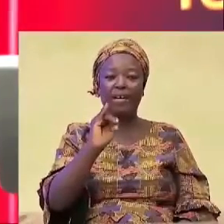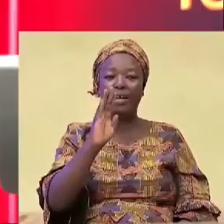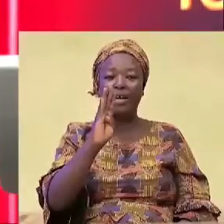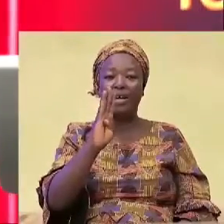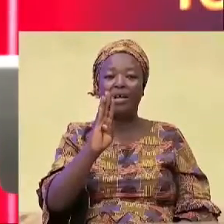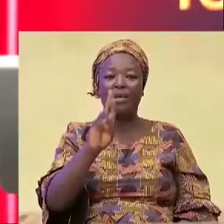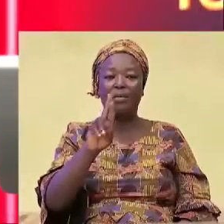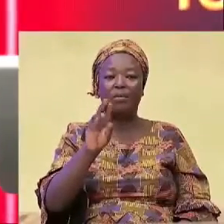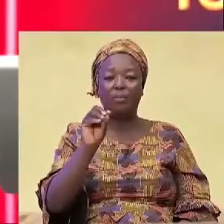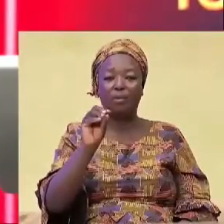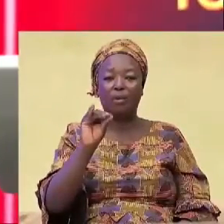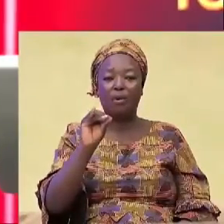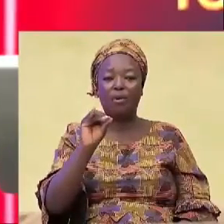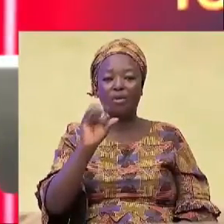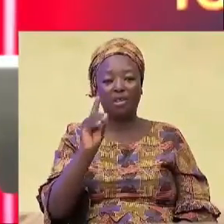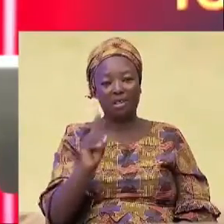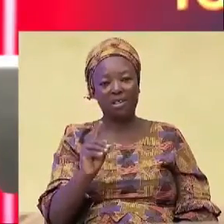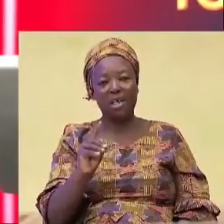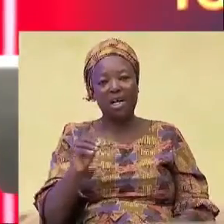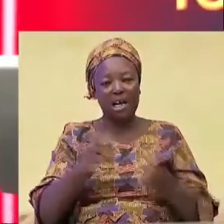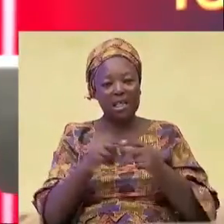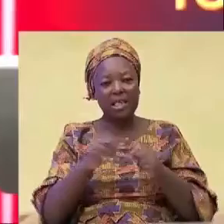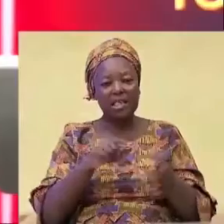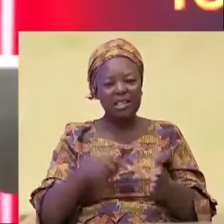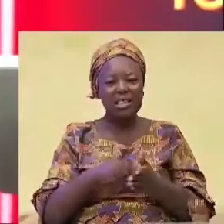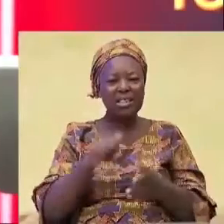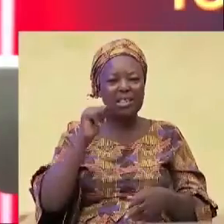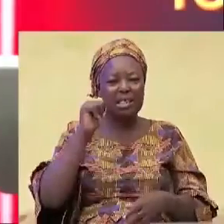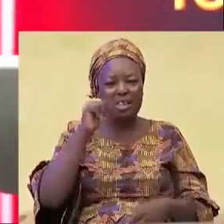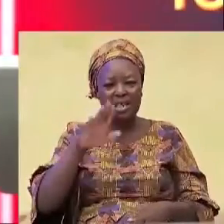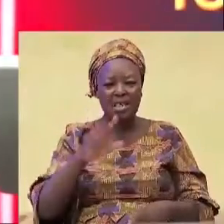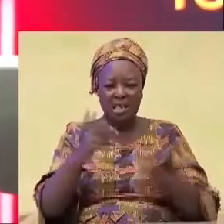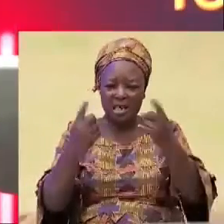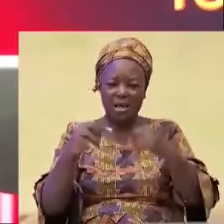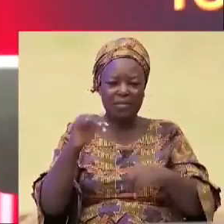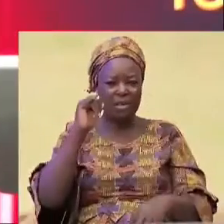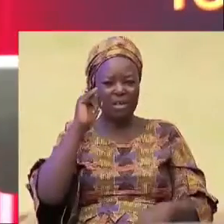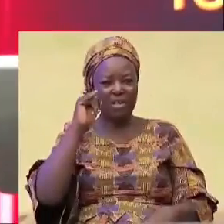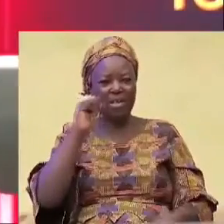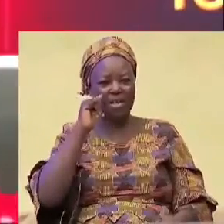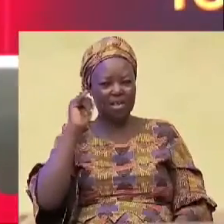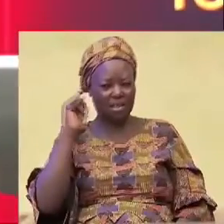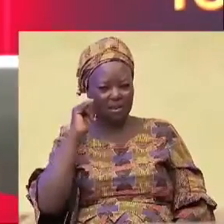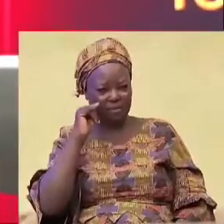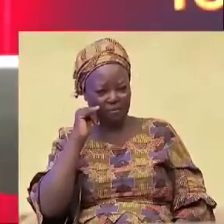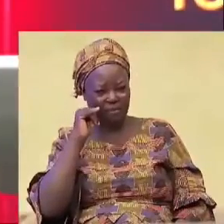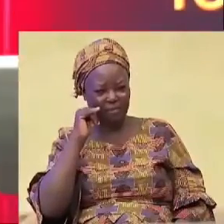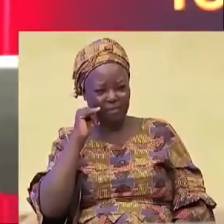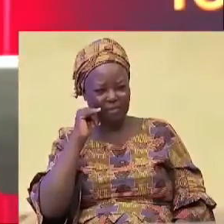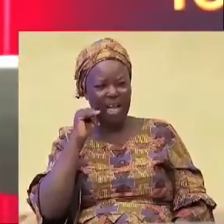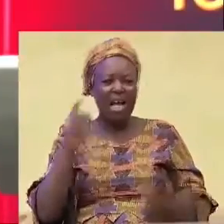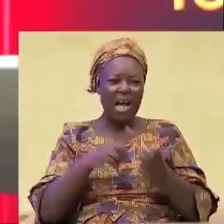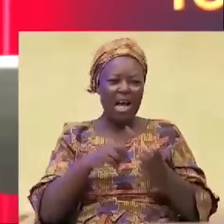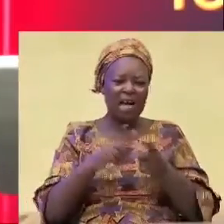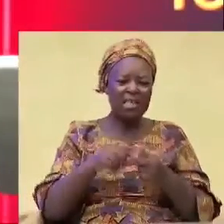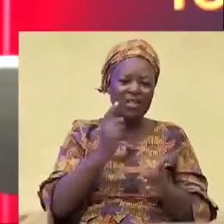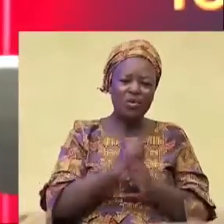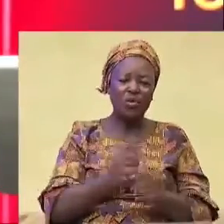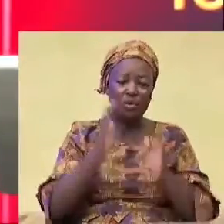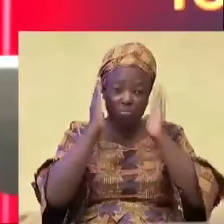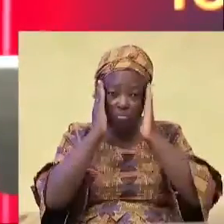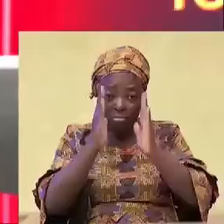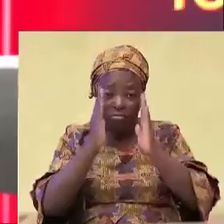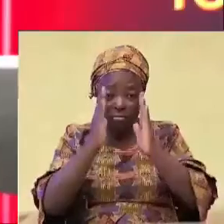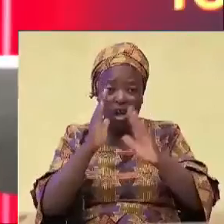4 pieces like balls. And she came yesterday and she paid attention like you are paying